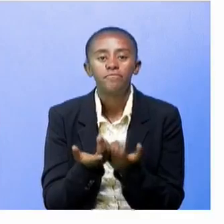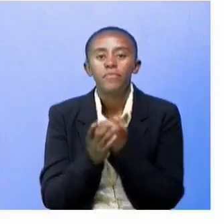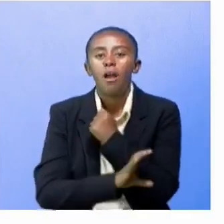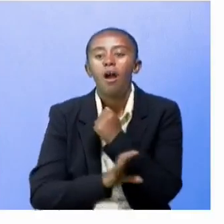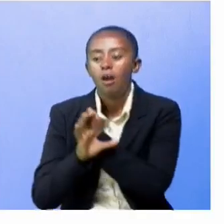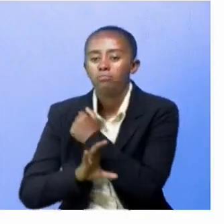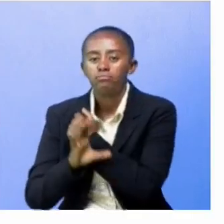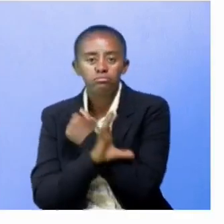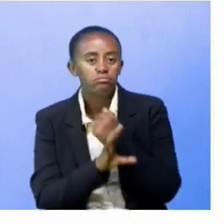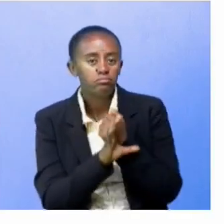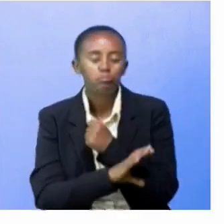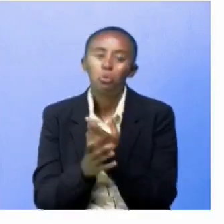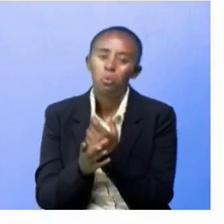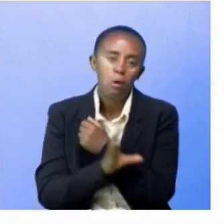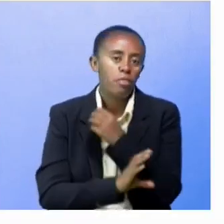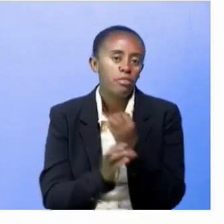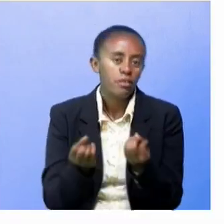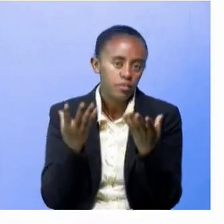countries.